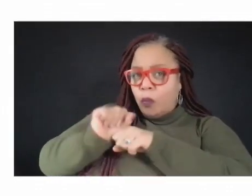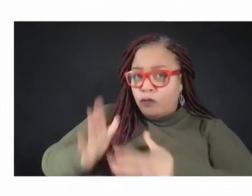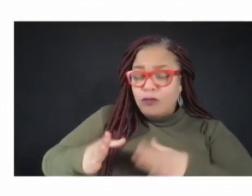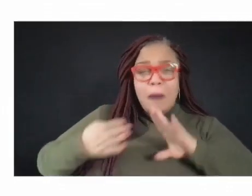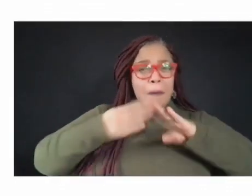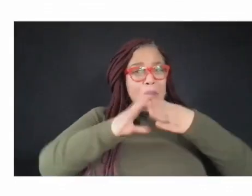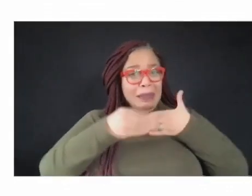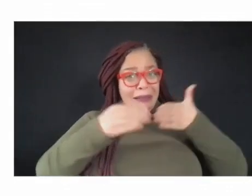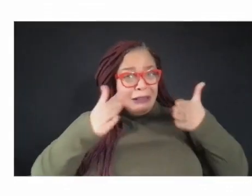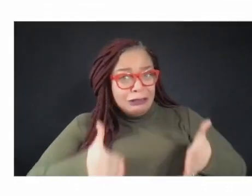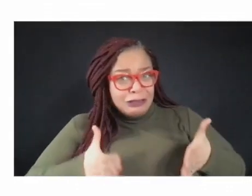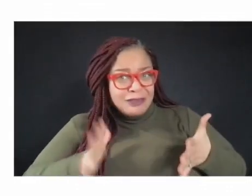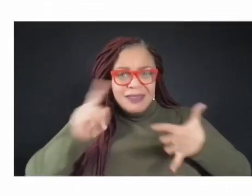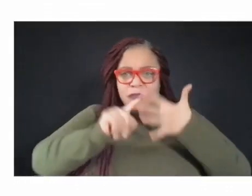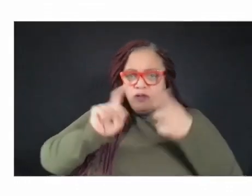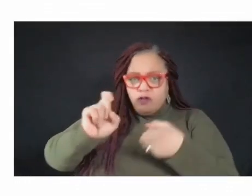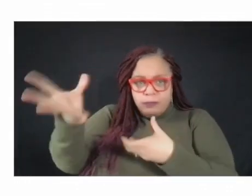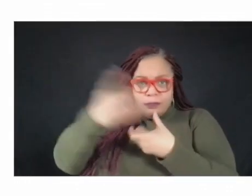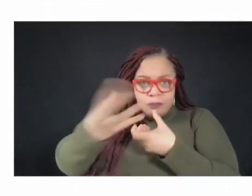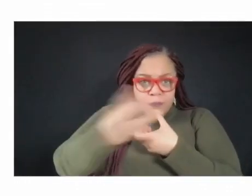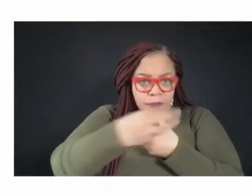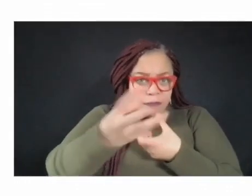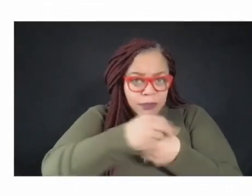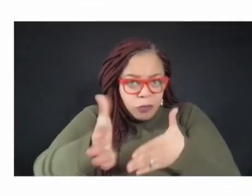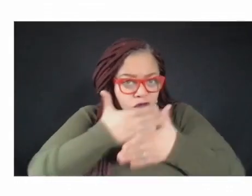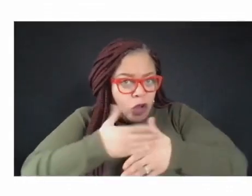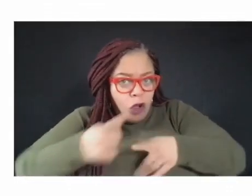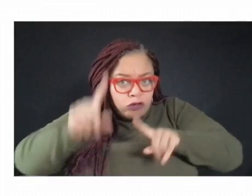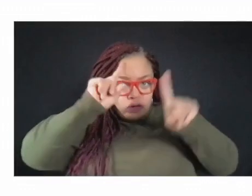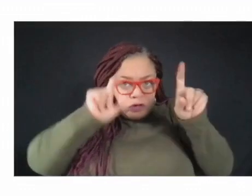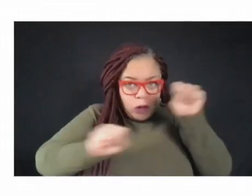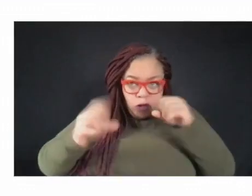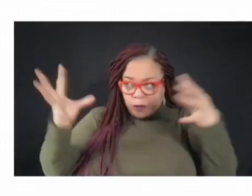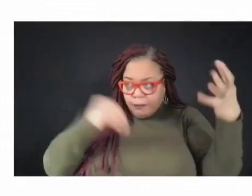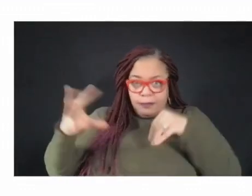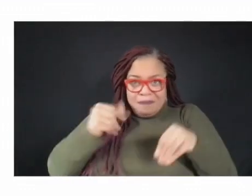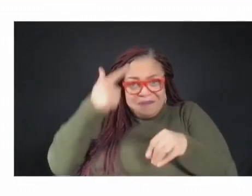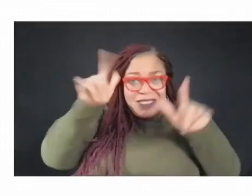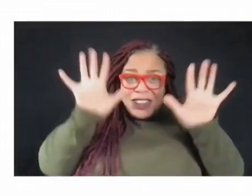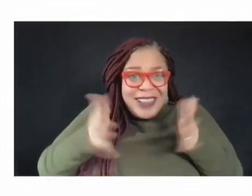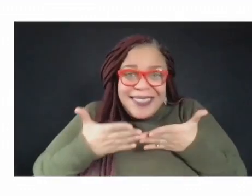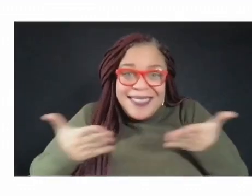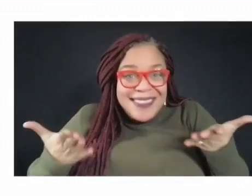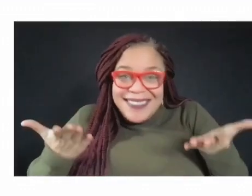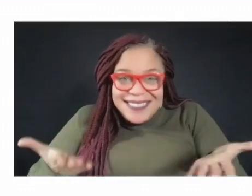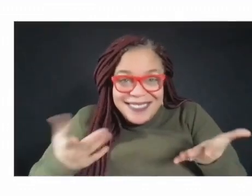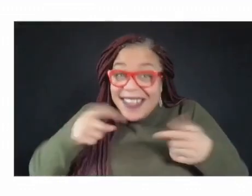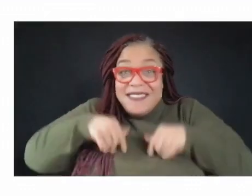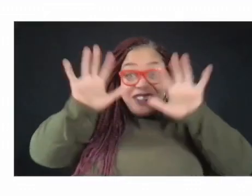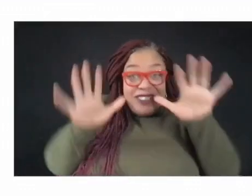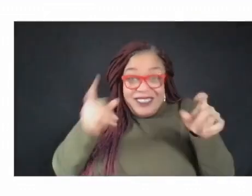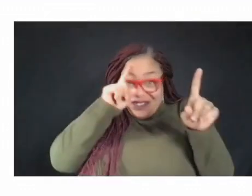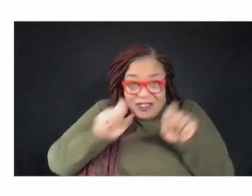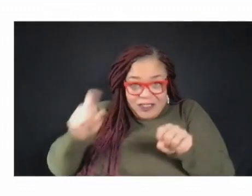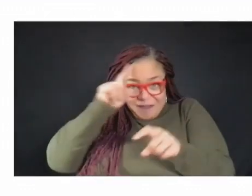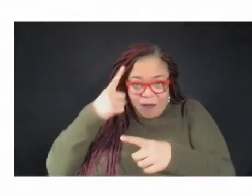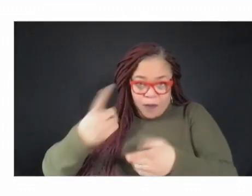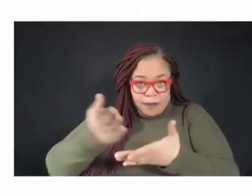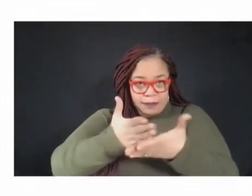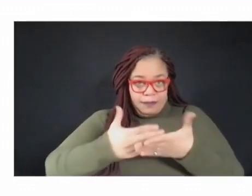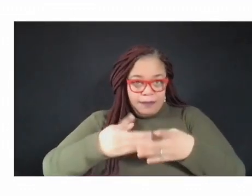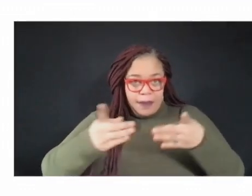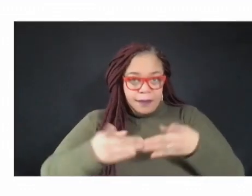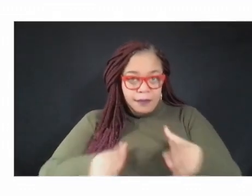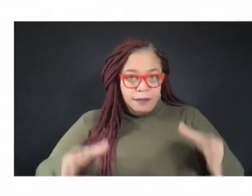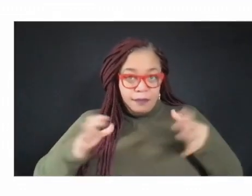it's a great thing to have a great strategy for one place, but maybe it can help another place that's experiencing the same problems. So I think that's